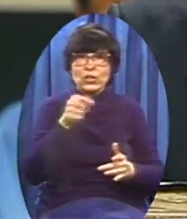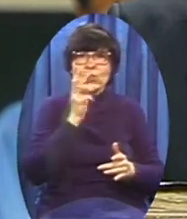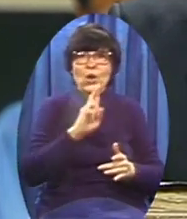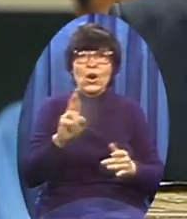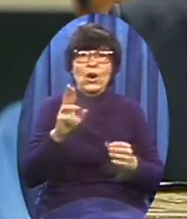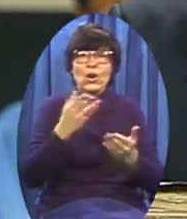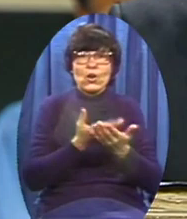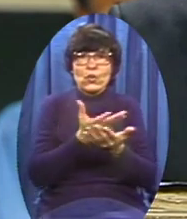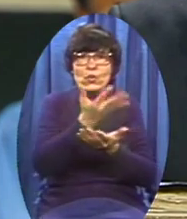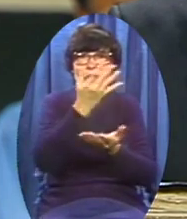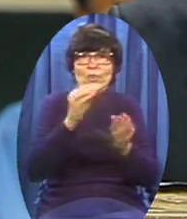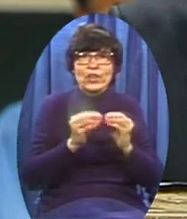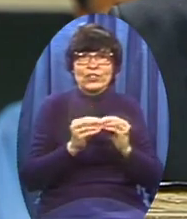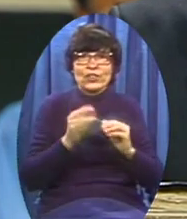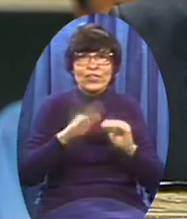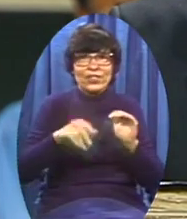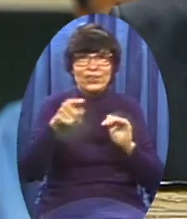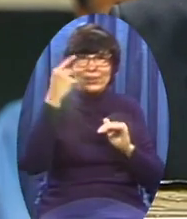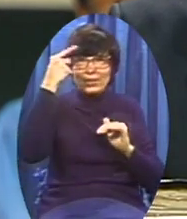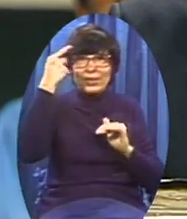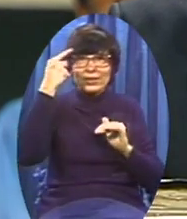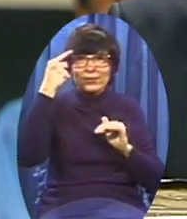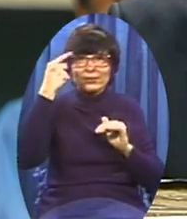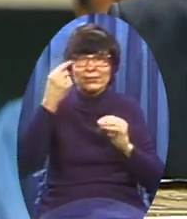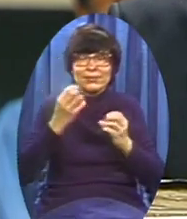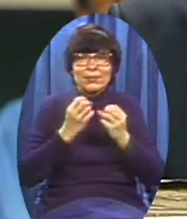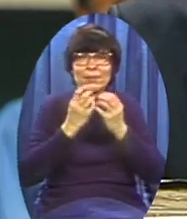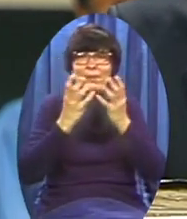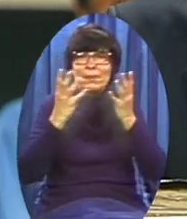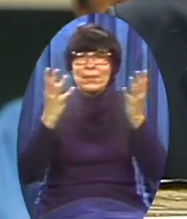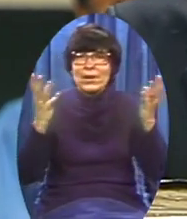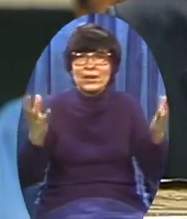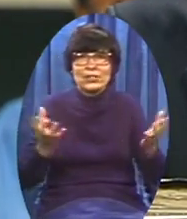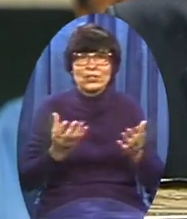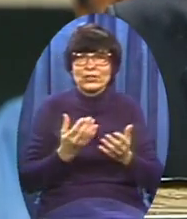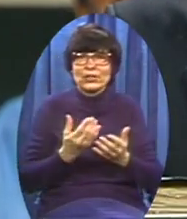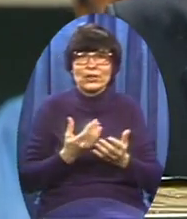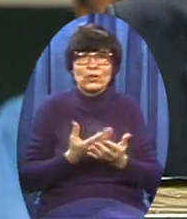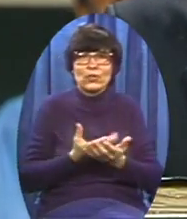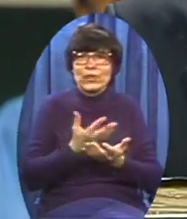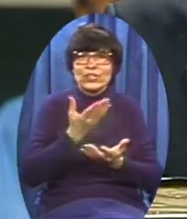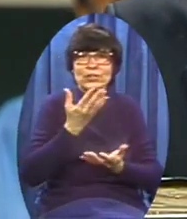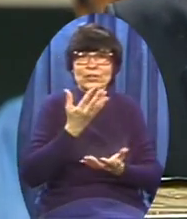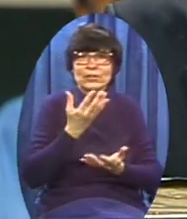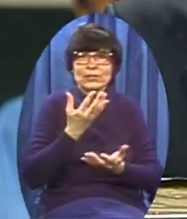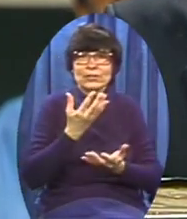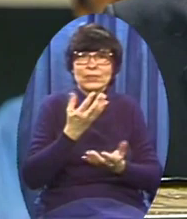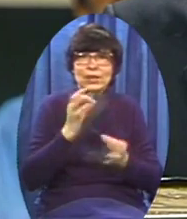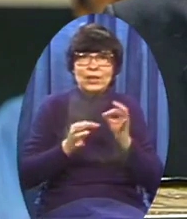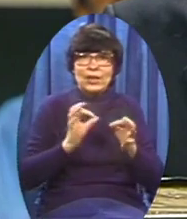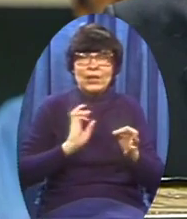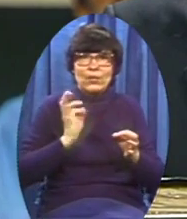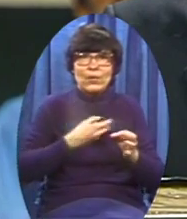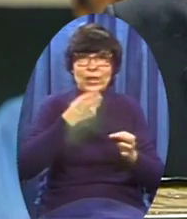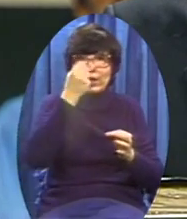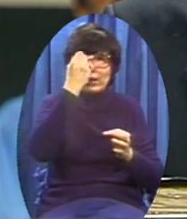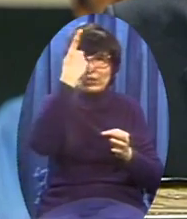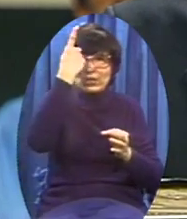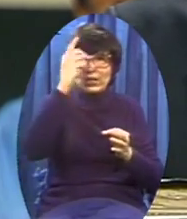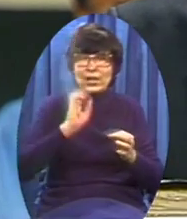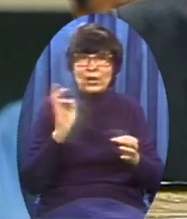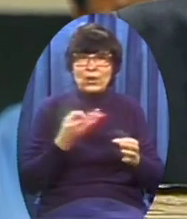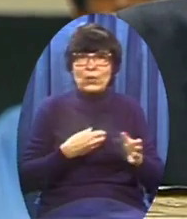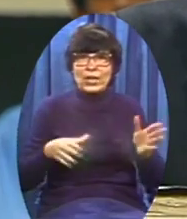are multimillionaires if we could only realize that we have life